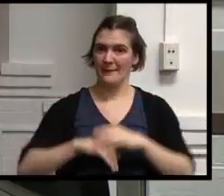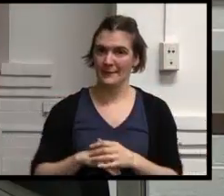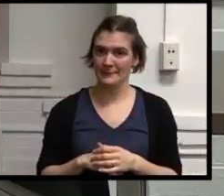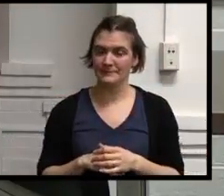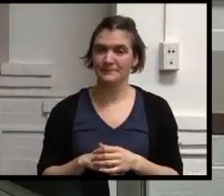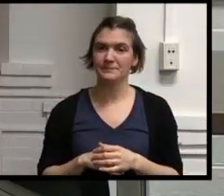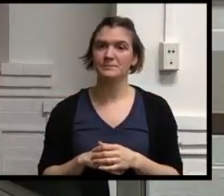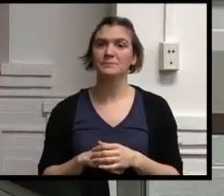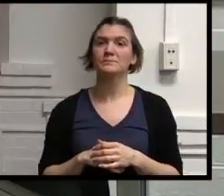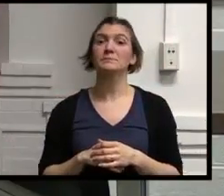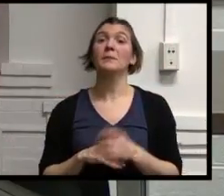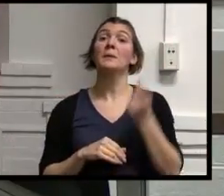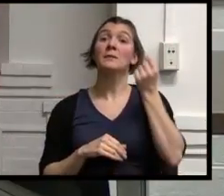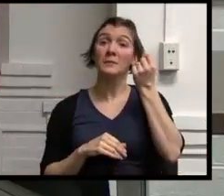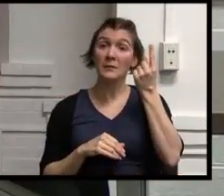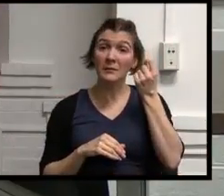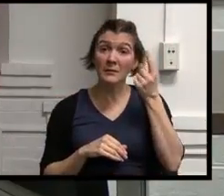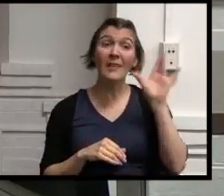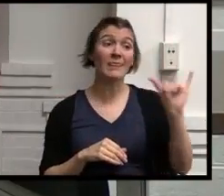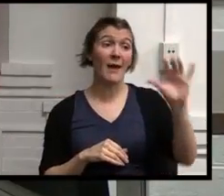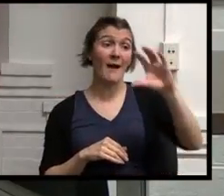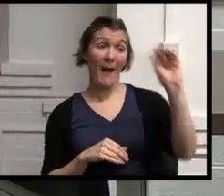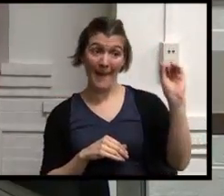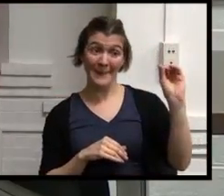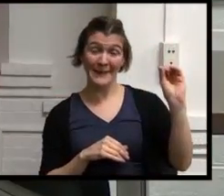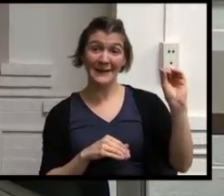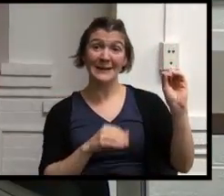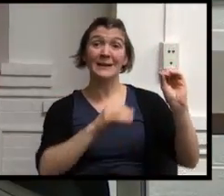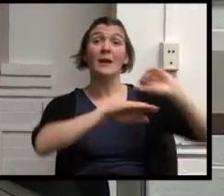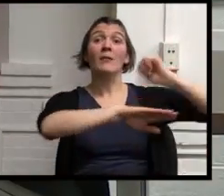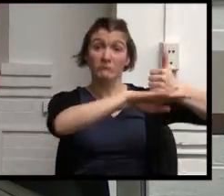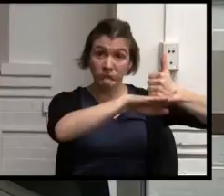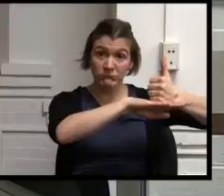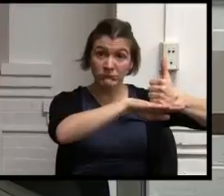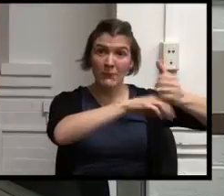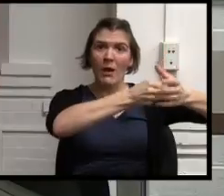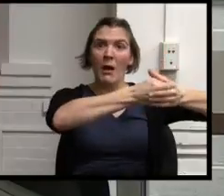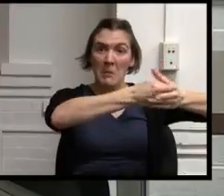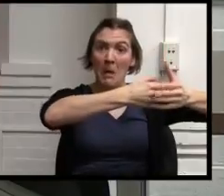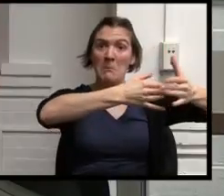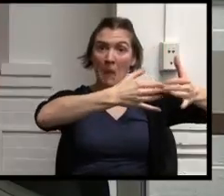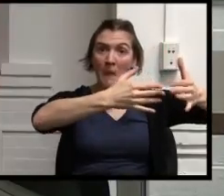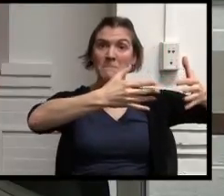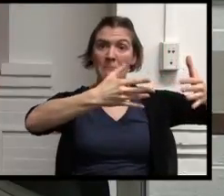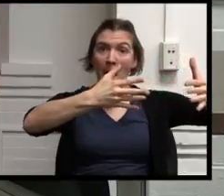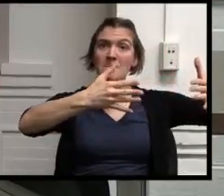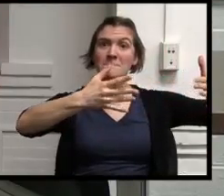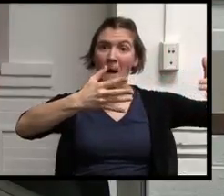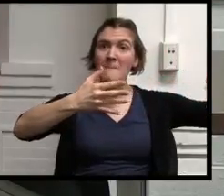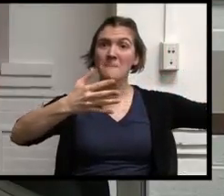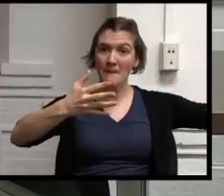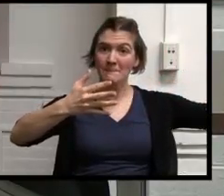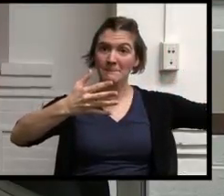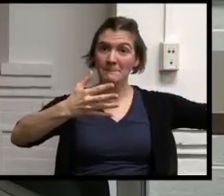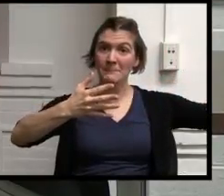In the progress of building out the Delta Campus, a